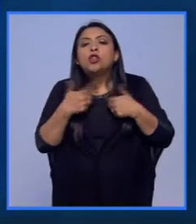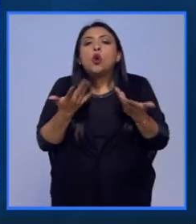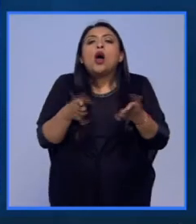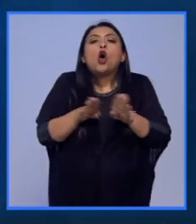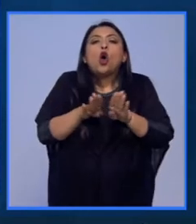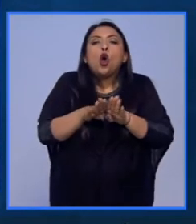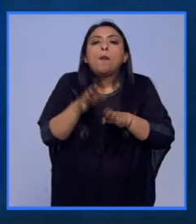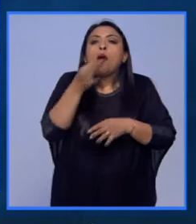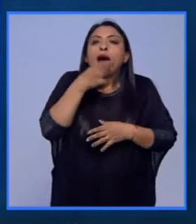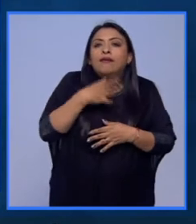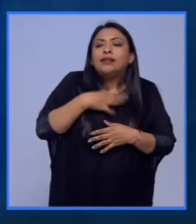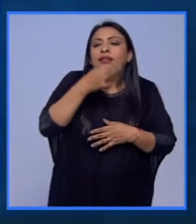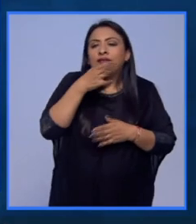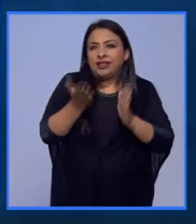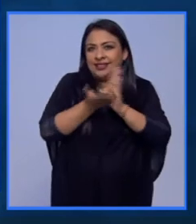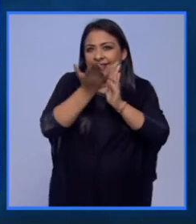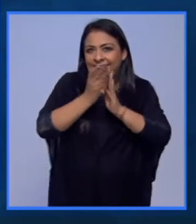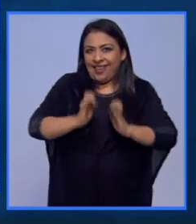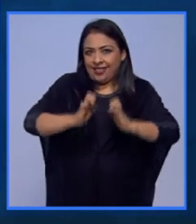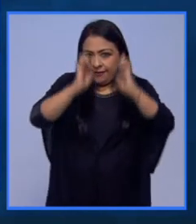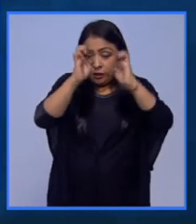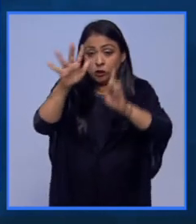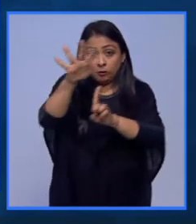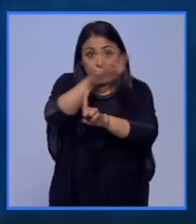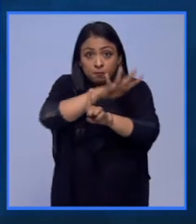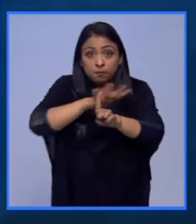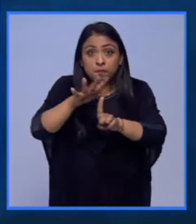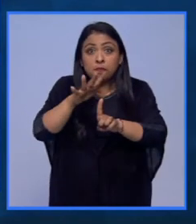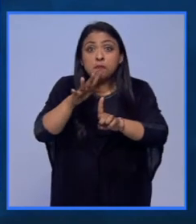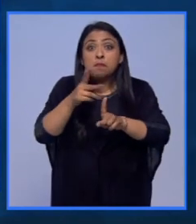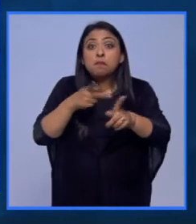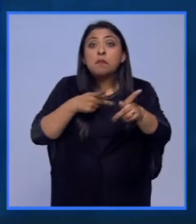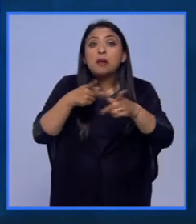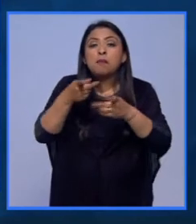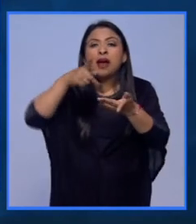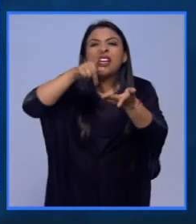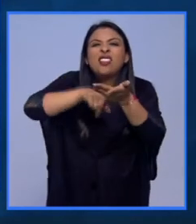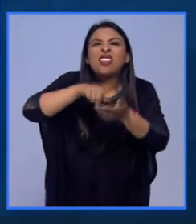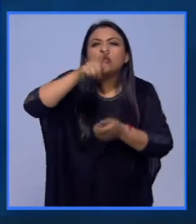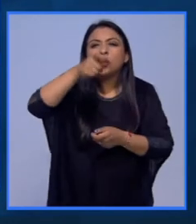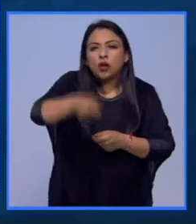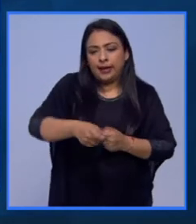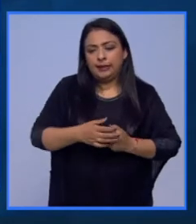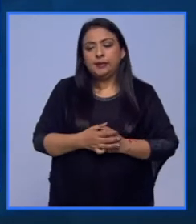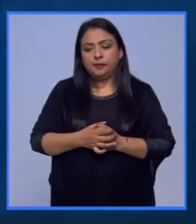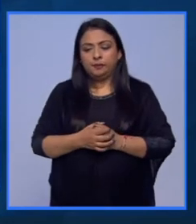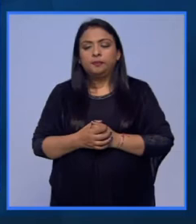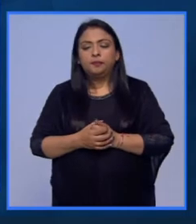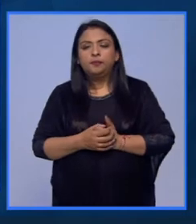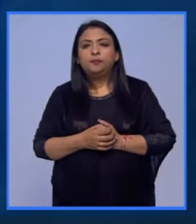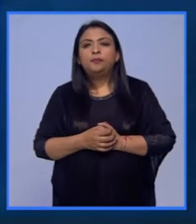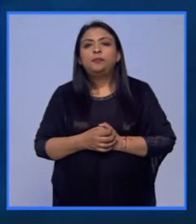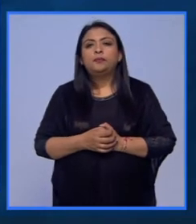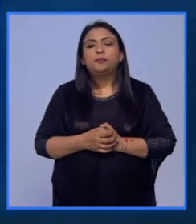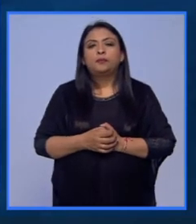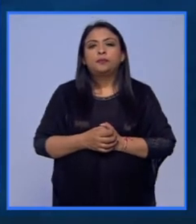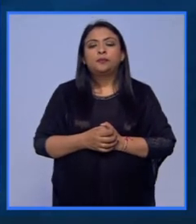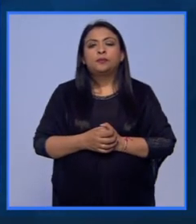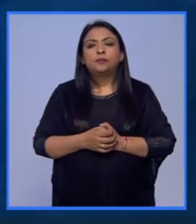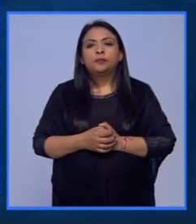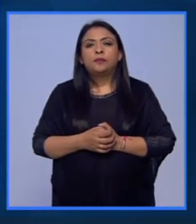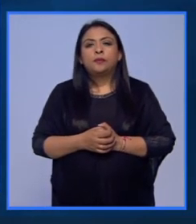you shape your kind of the atmosphere of the building should somehow prepare you for what the building